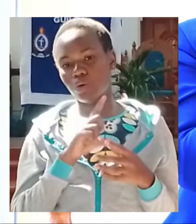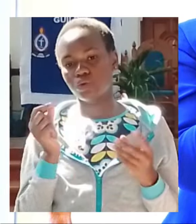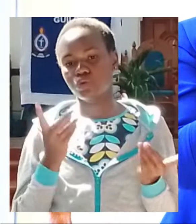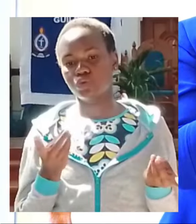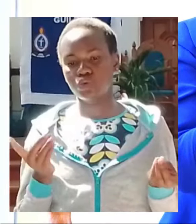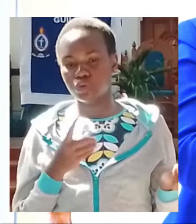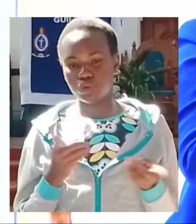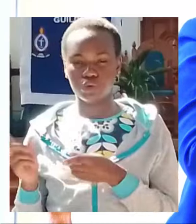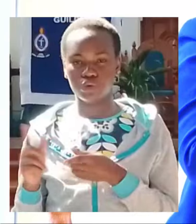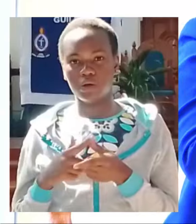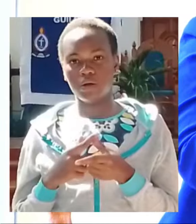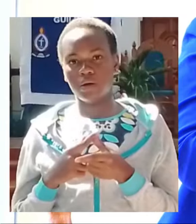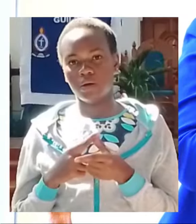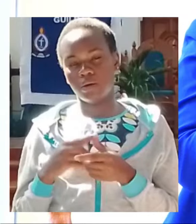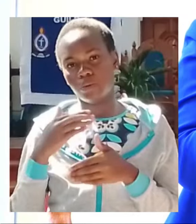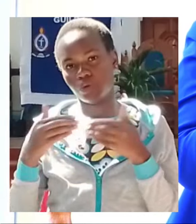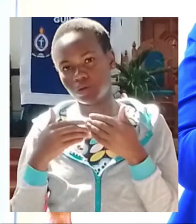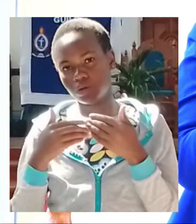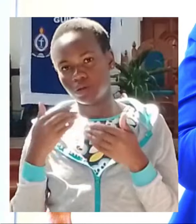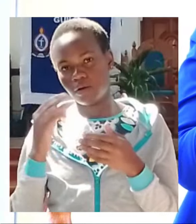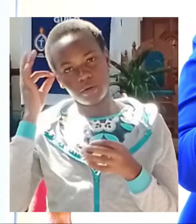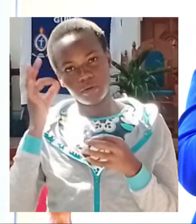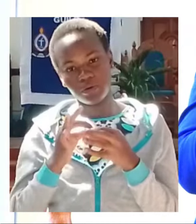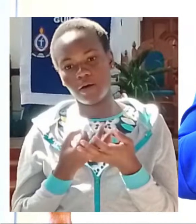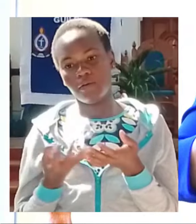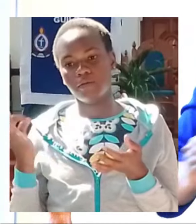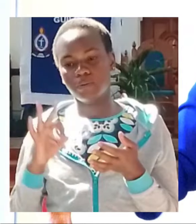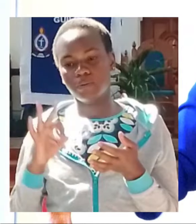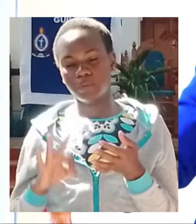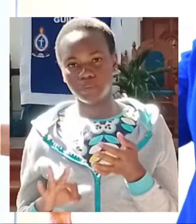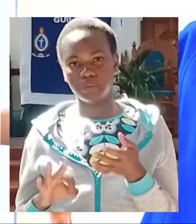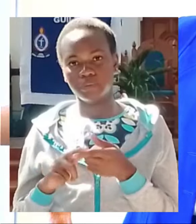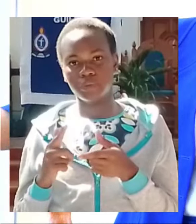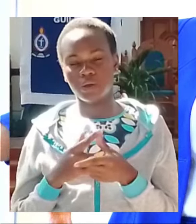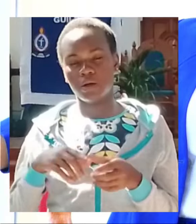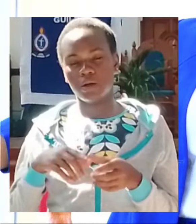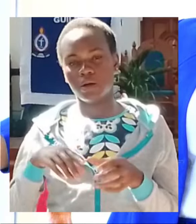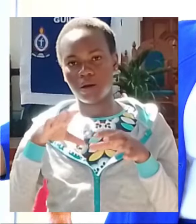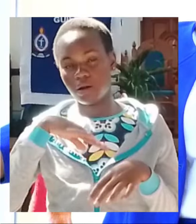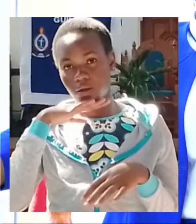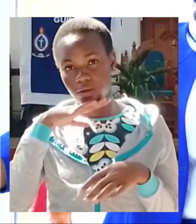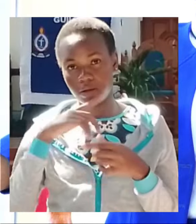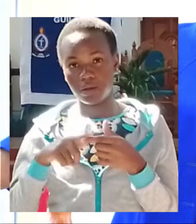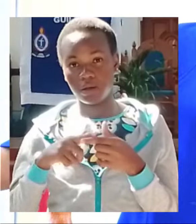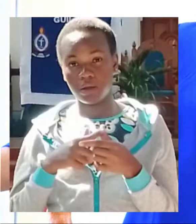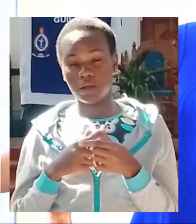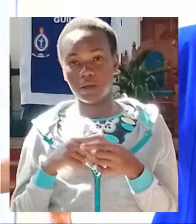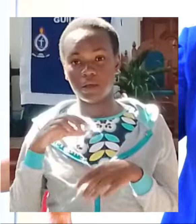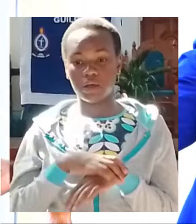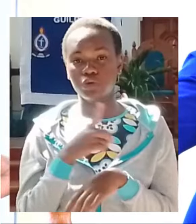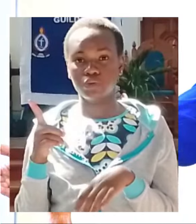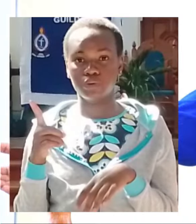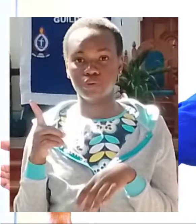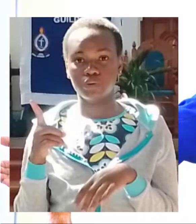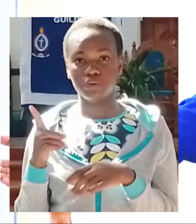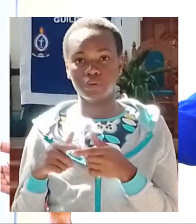When the foundations of your faith are shaken, when death appears